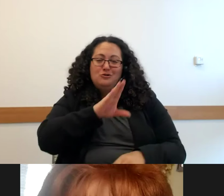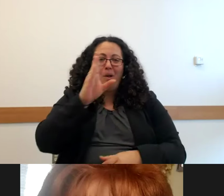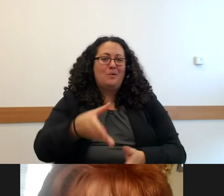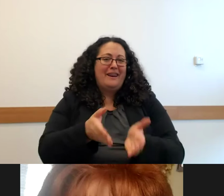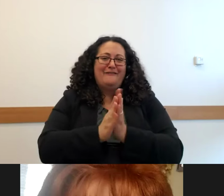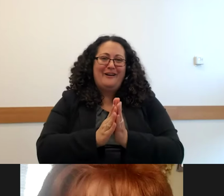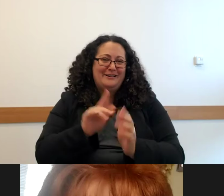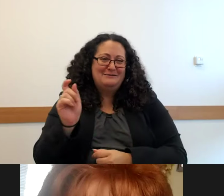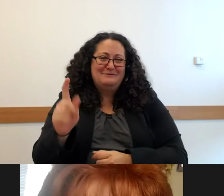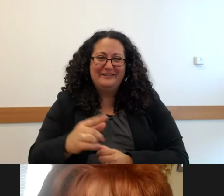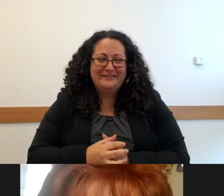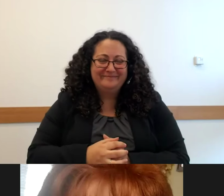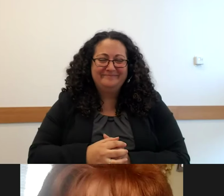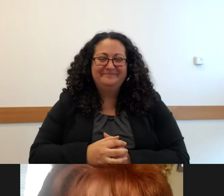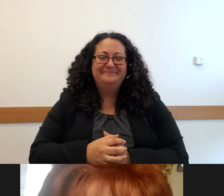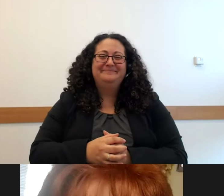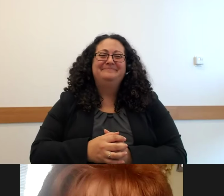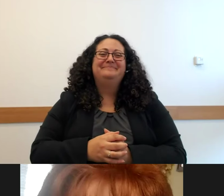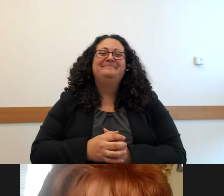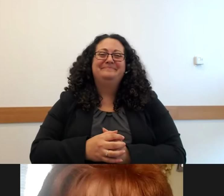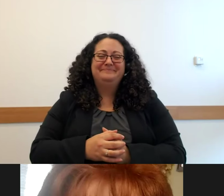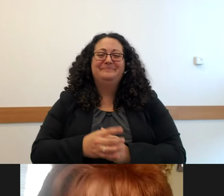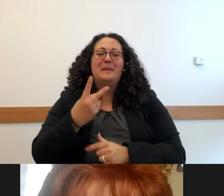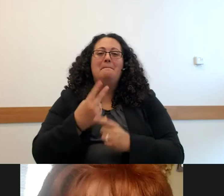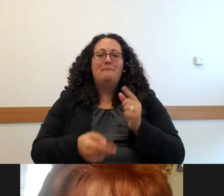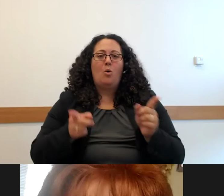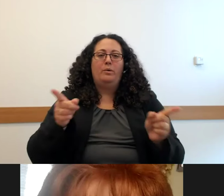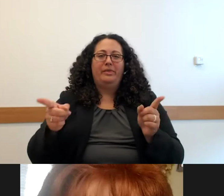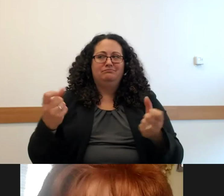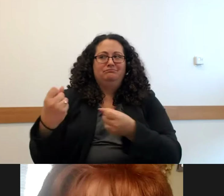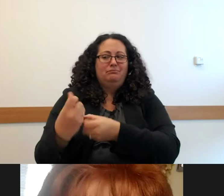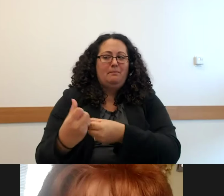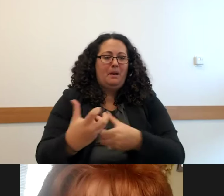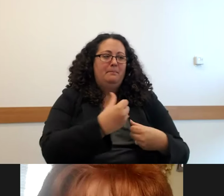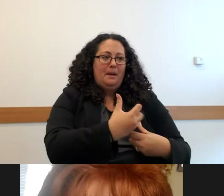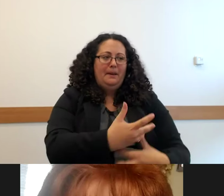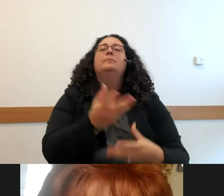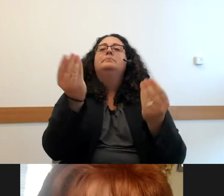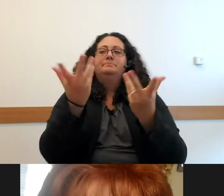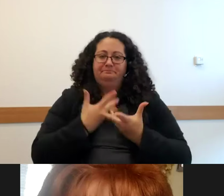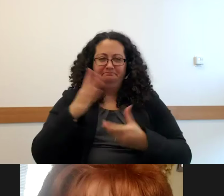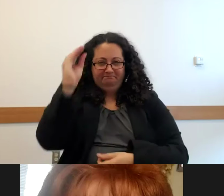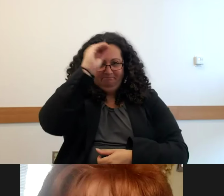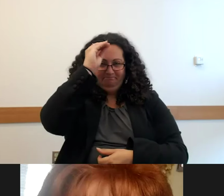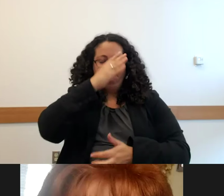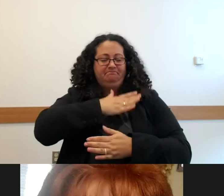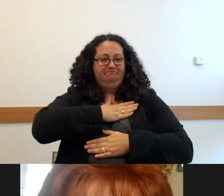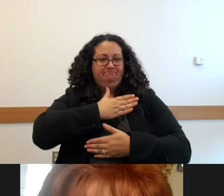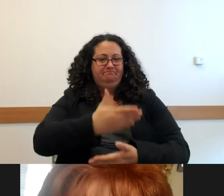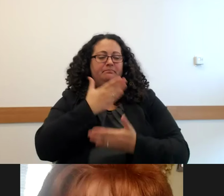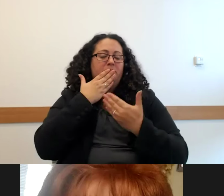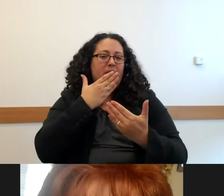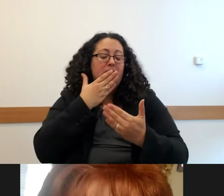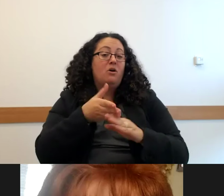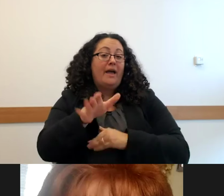question. And both sides let me have it, and I'm grateful for that. What I've done after